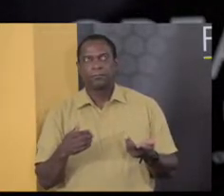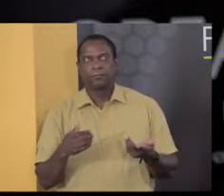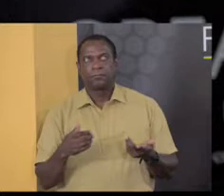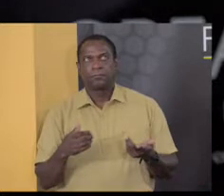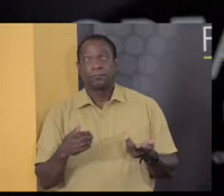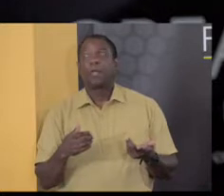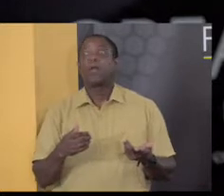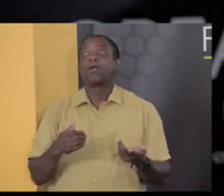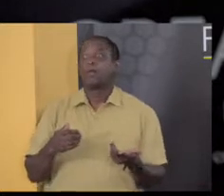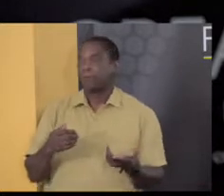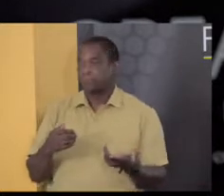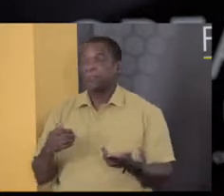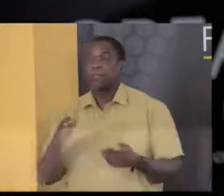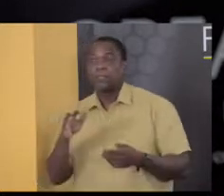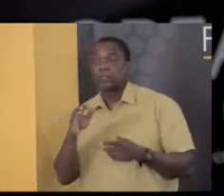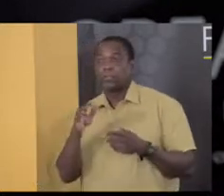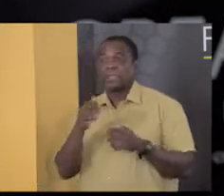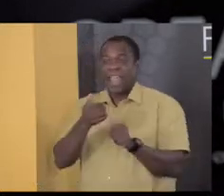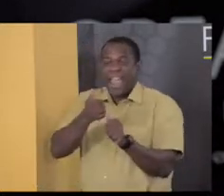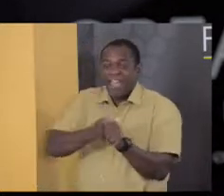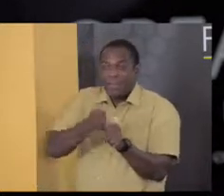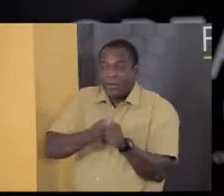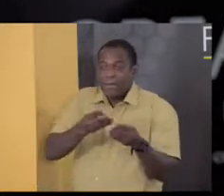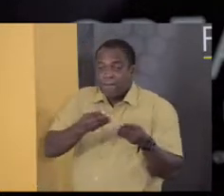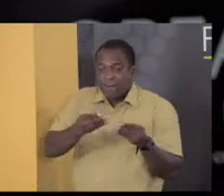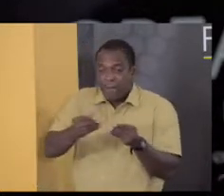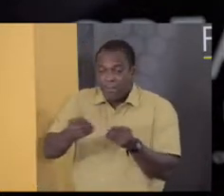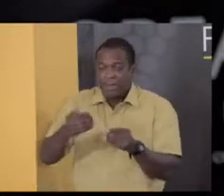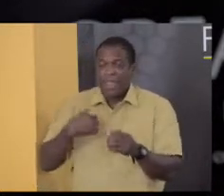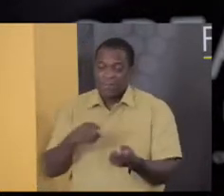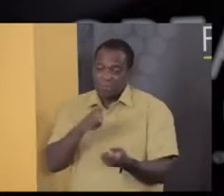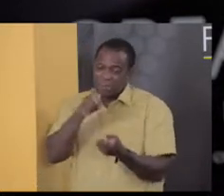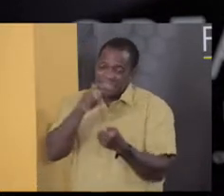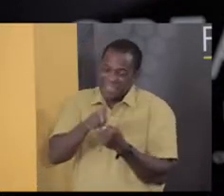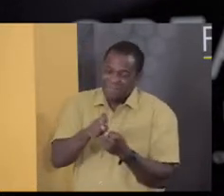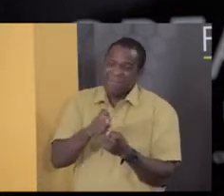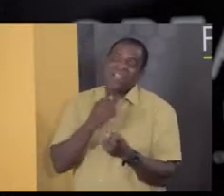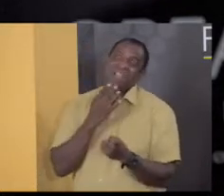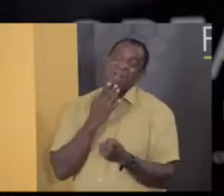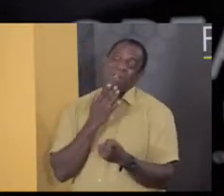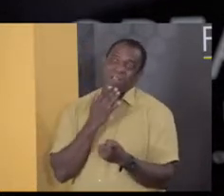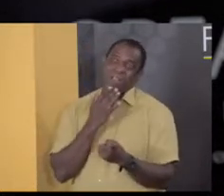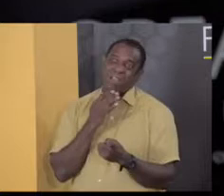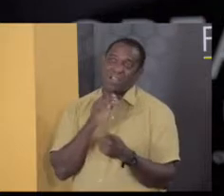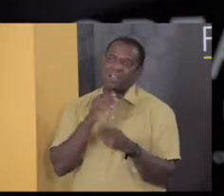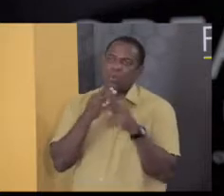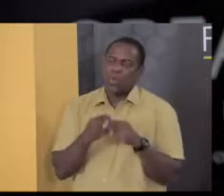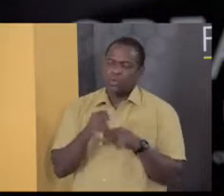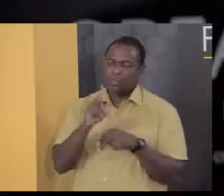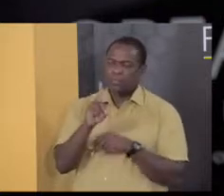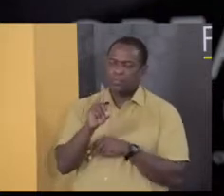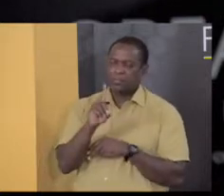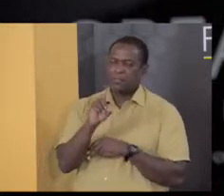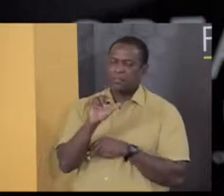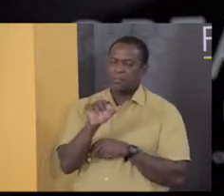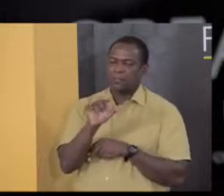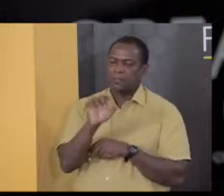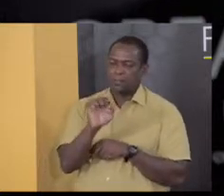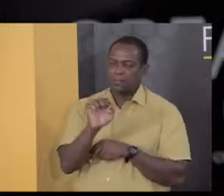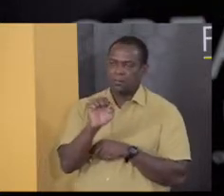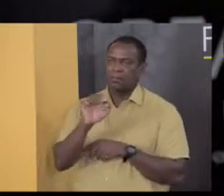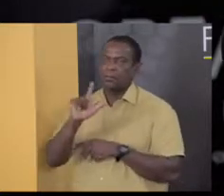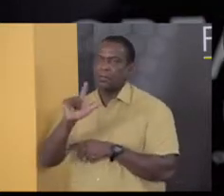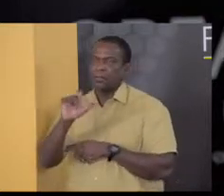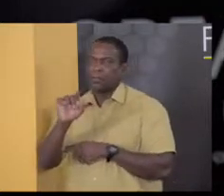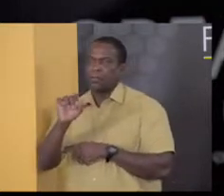particular fabric of that color will give you the same dye lot. So it might be a shade lighter or a shade darker.